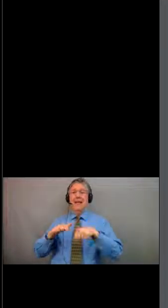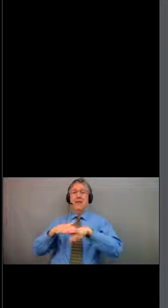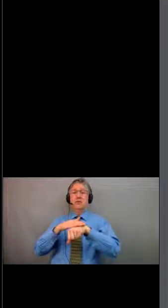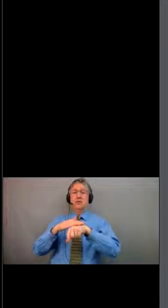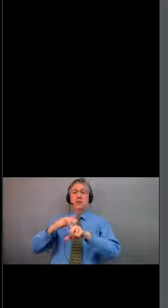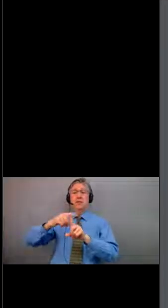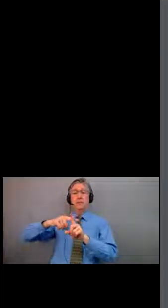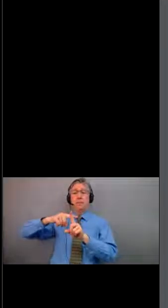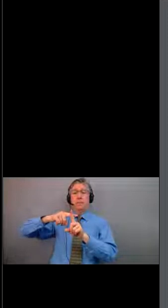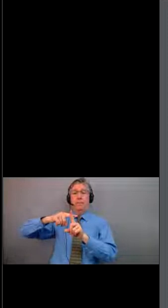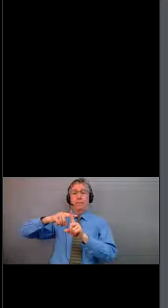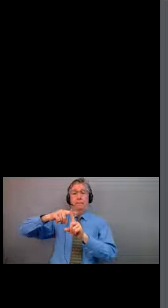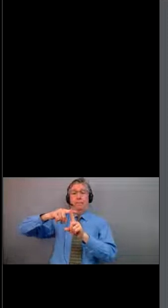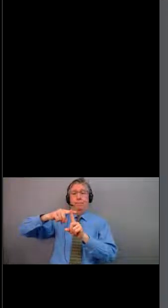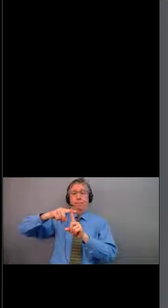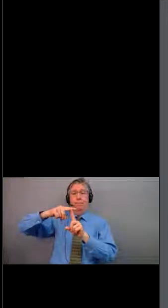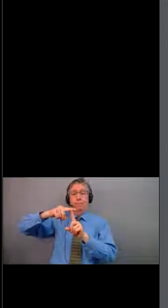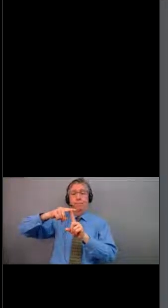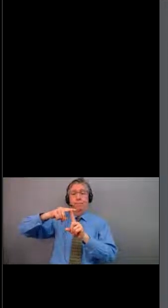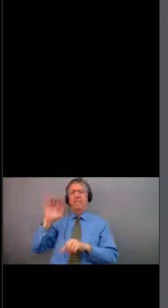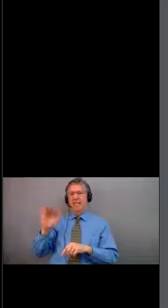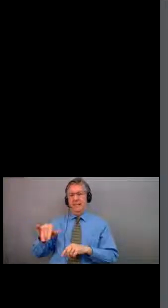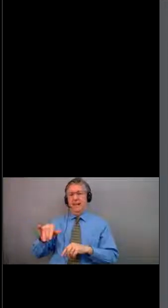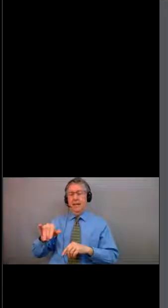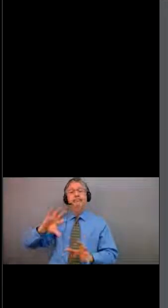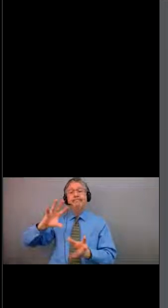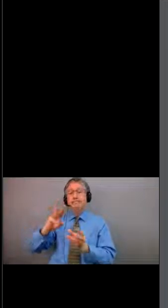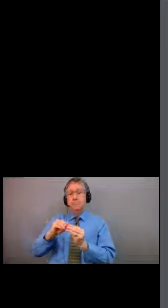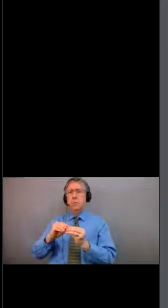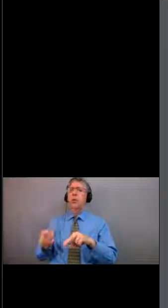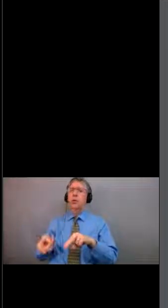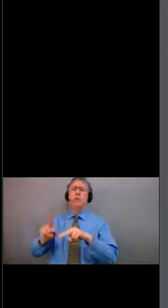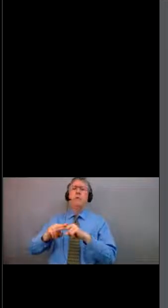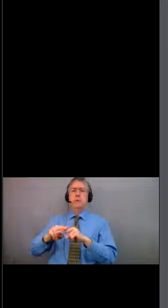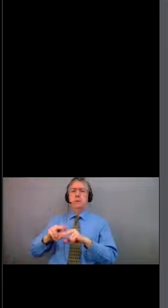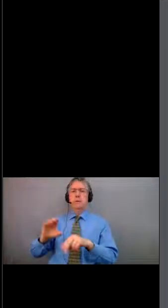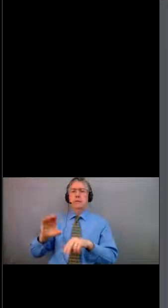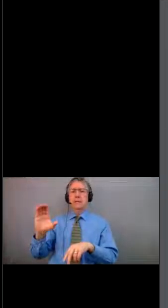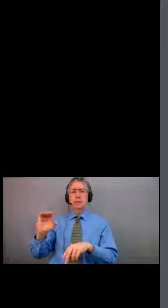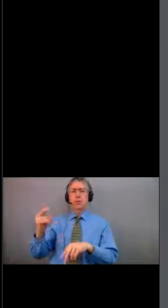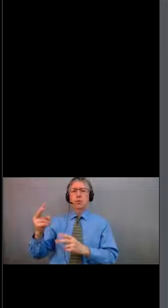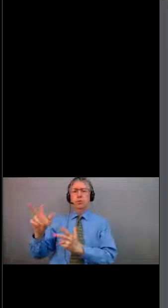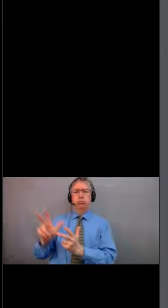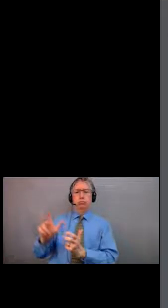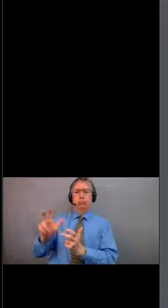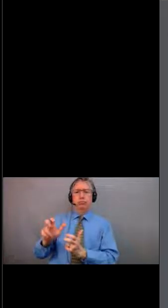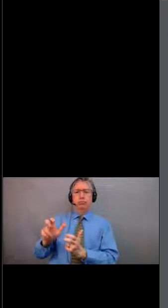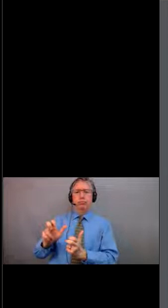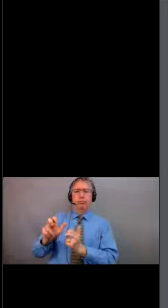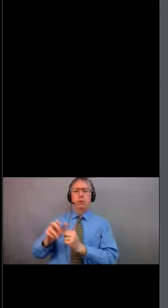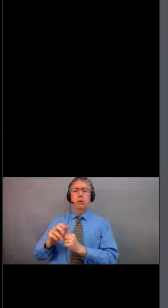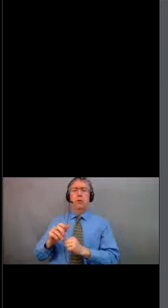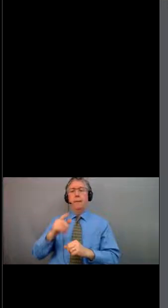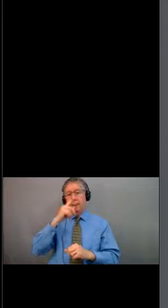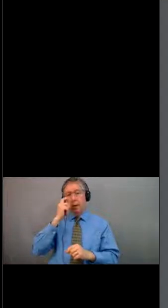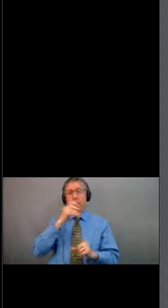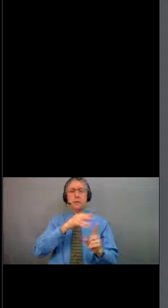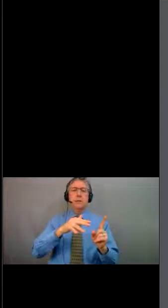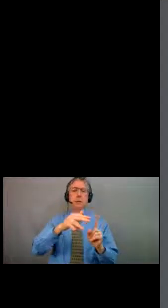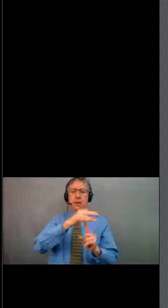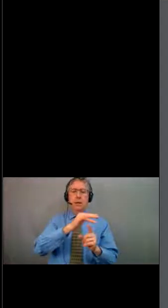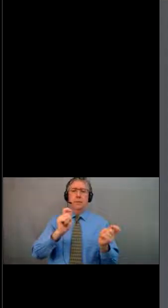this uptake. So a net effect is a much stronger uptake of carbon dioxide due to the changing climate over this